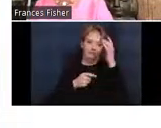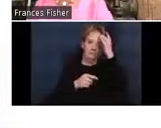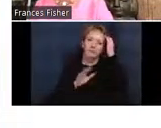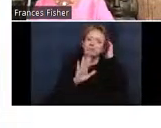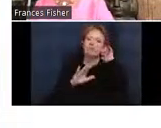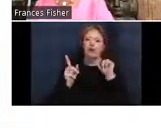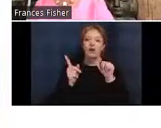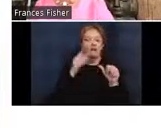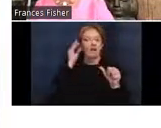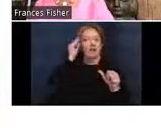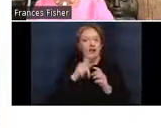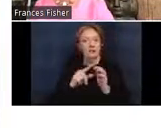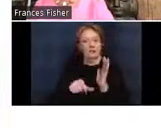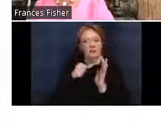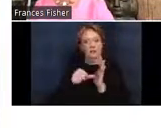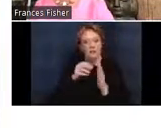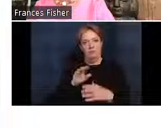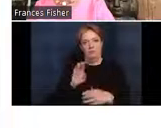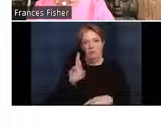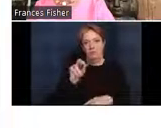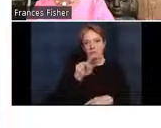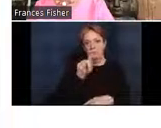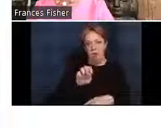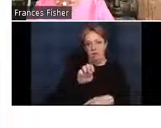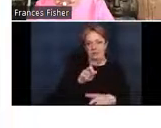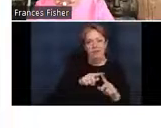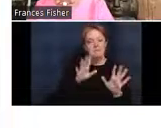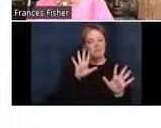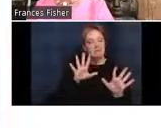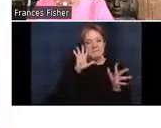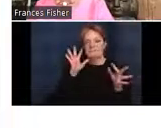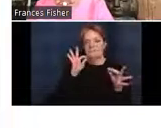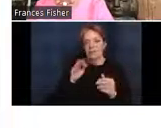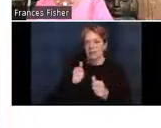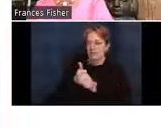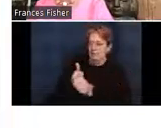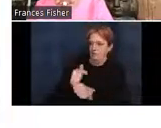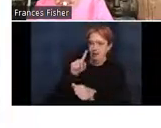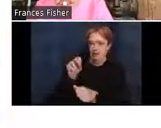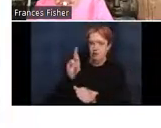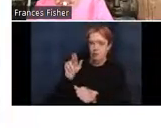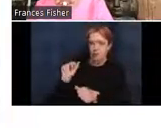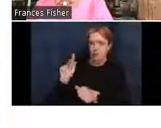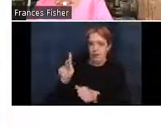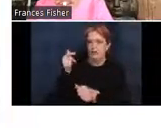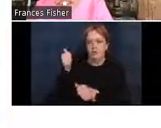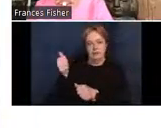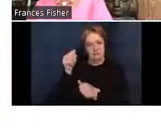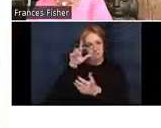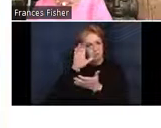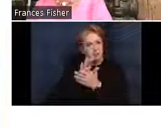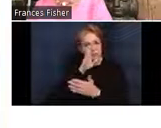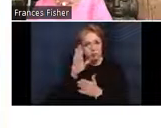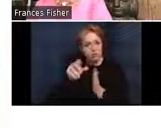sculpt seven beings in bronze, but staying true to her friend and mentor, William Zorach, who wholeheartedly believed in the direct carving method and